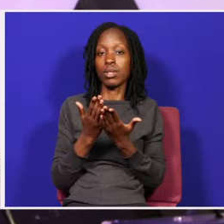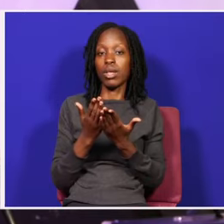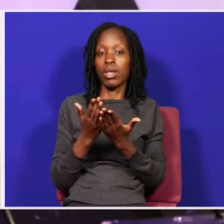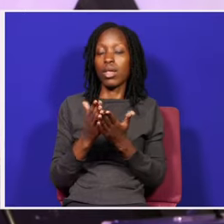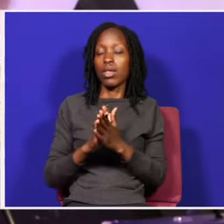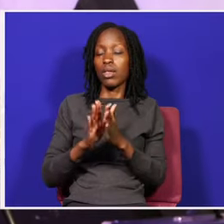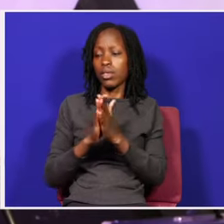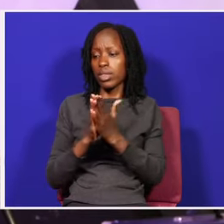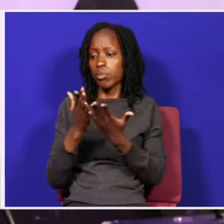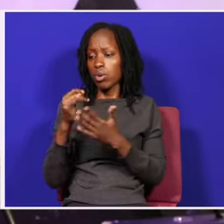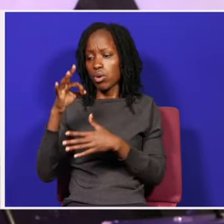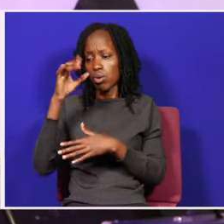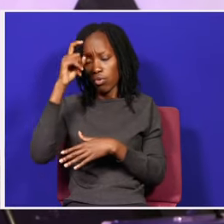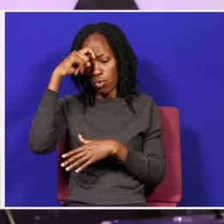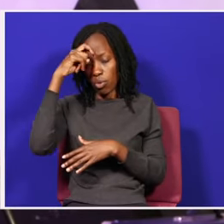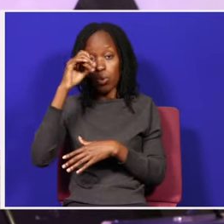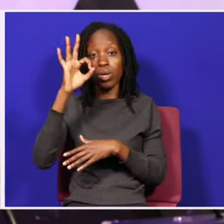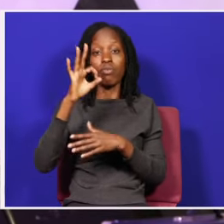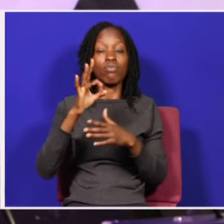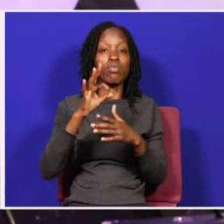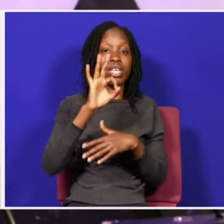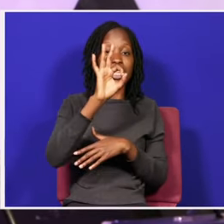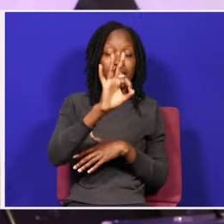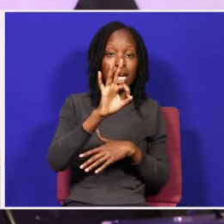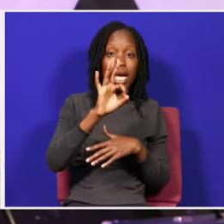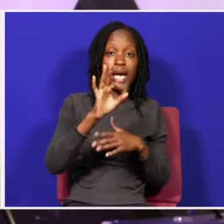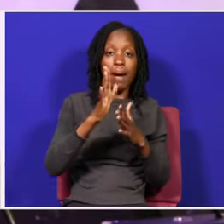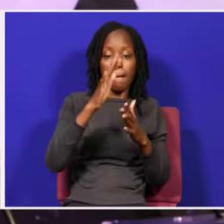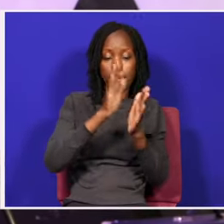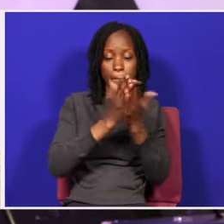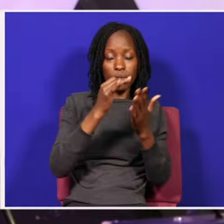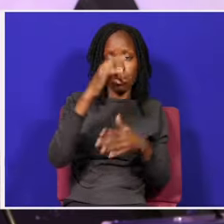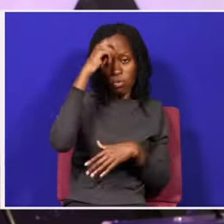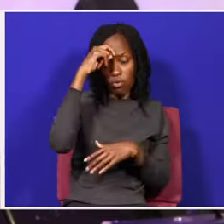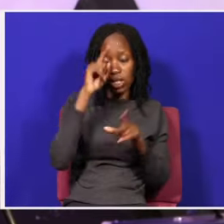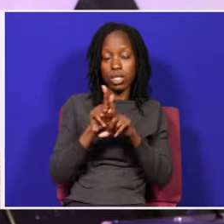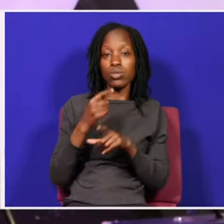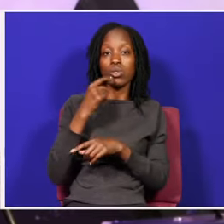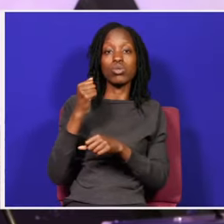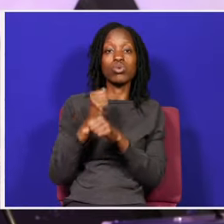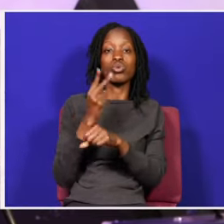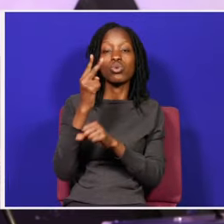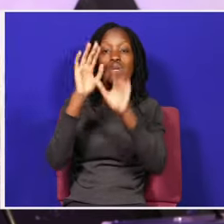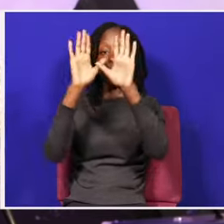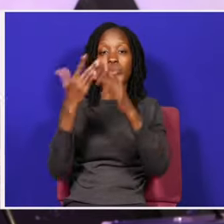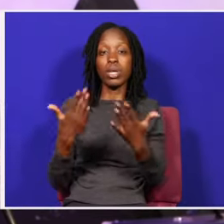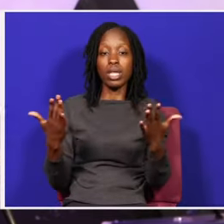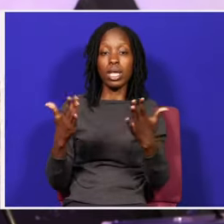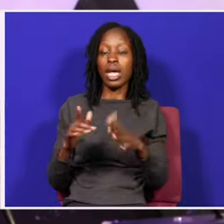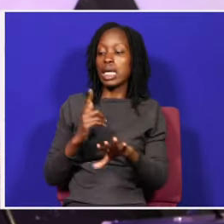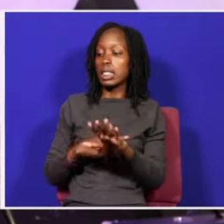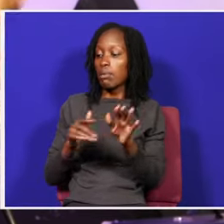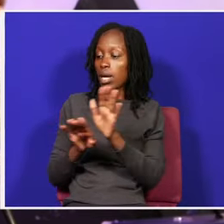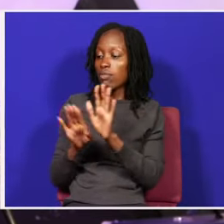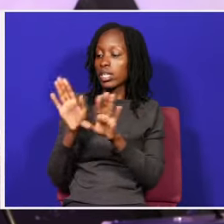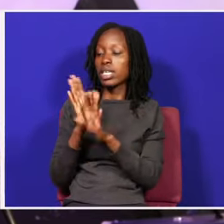Book of Wisdom, one of the three major books of wisdom, we are told to do two very important things when all is